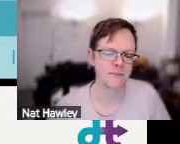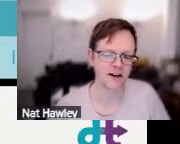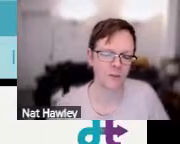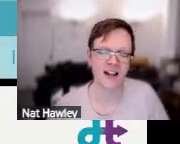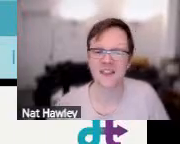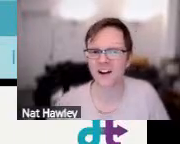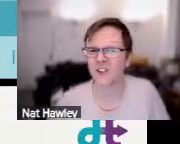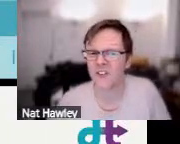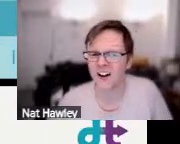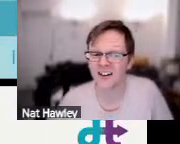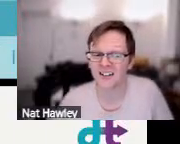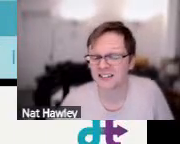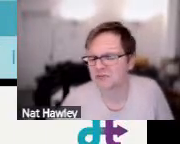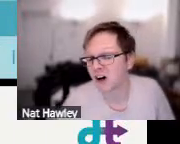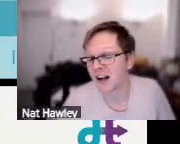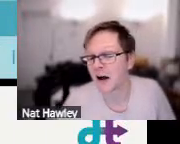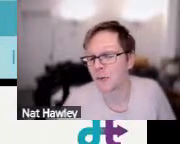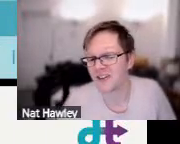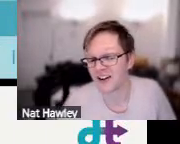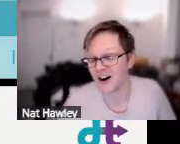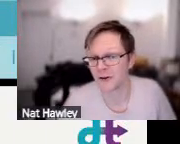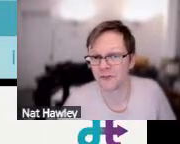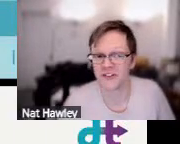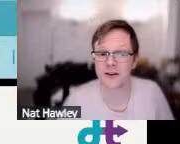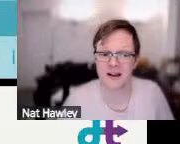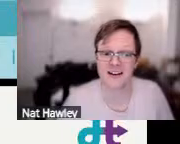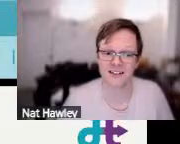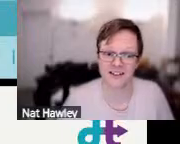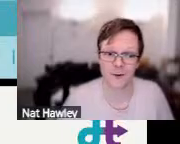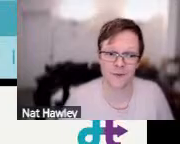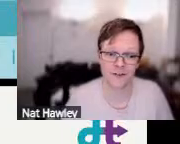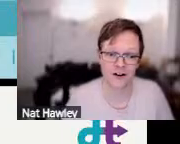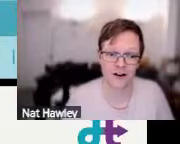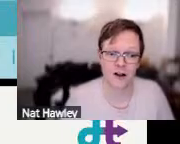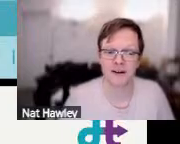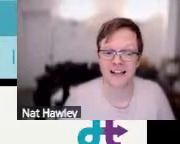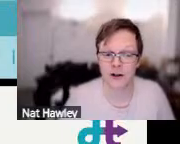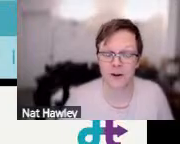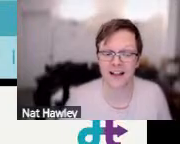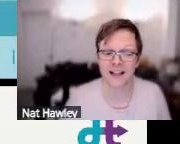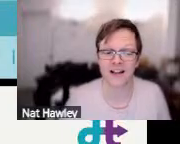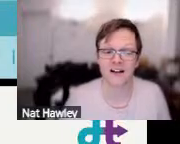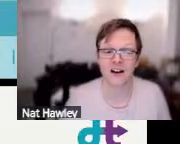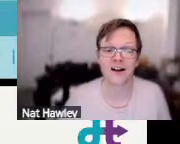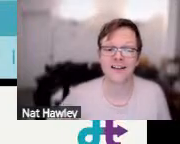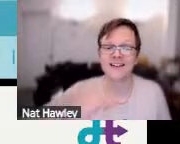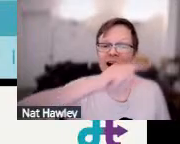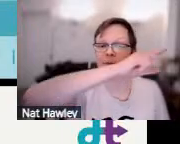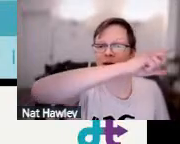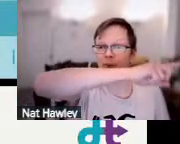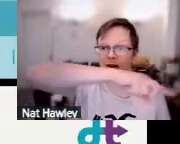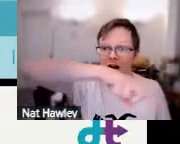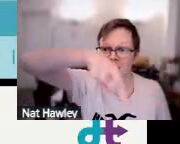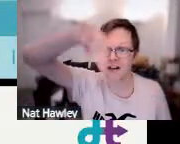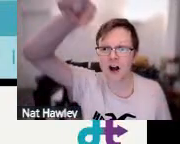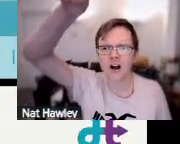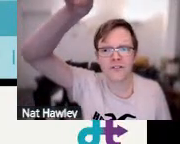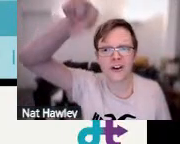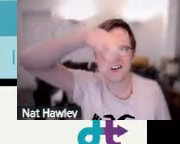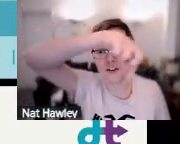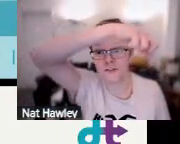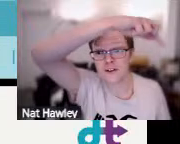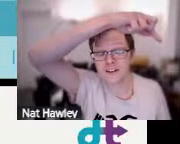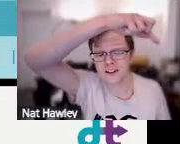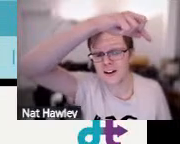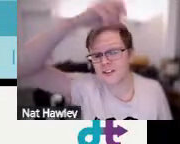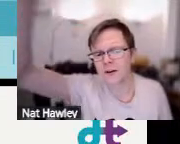teach people in a way that is fun kind of helps it kind of cement itself. But equally, like I said, how people's learning curves